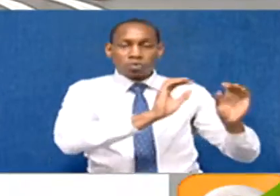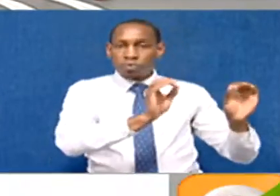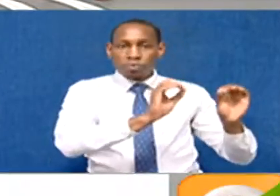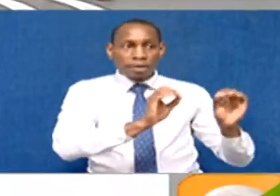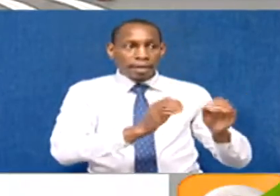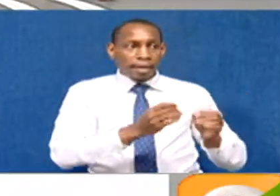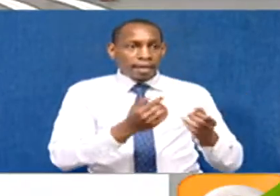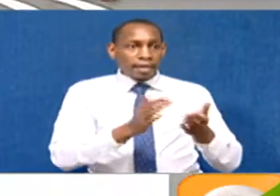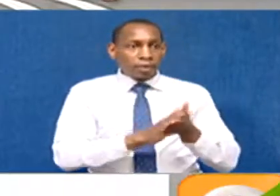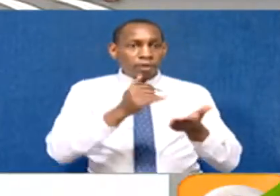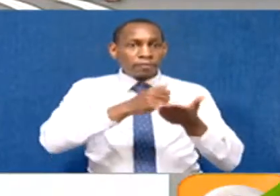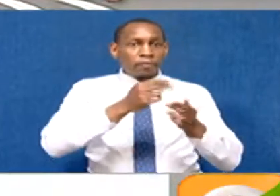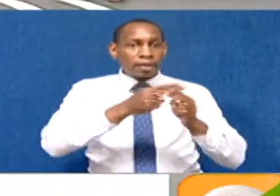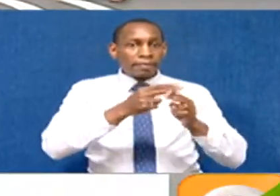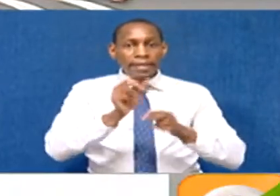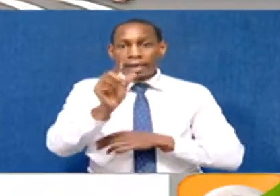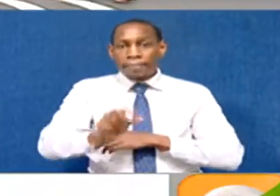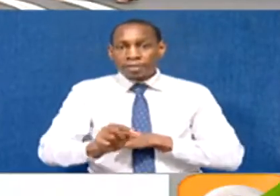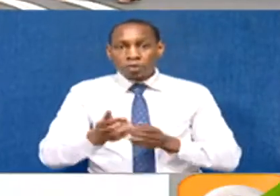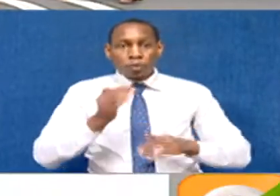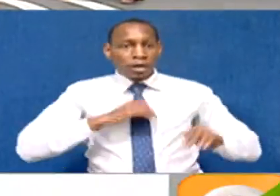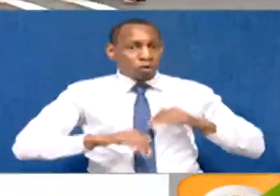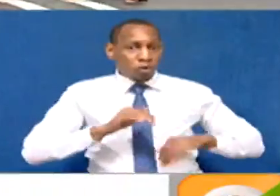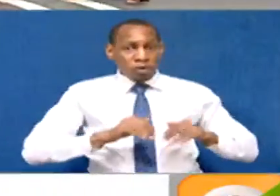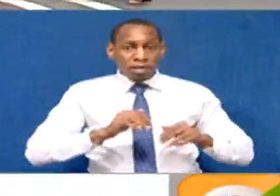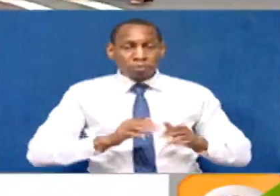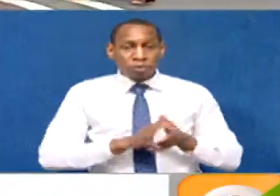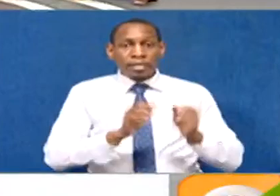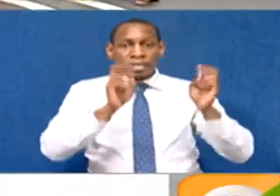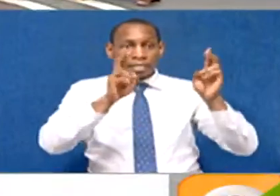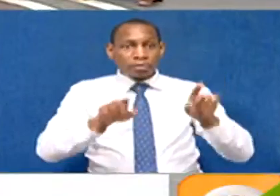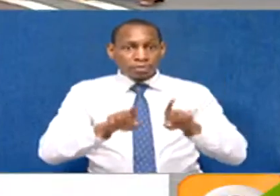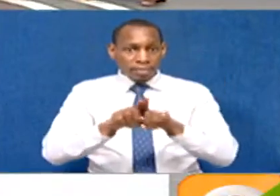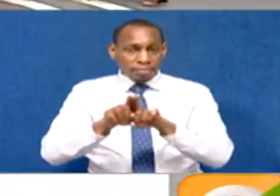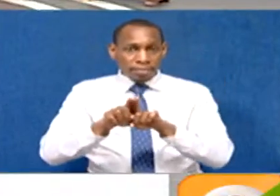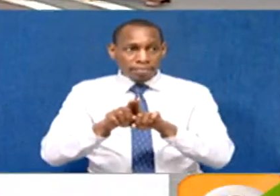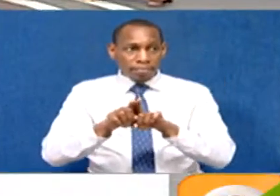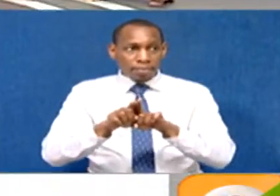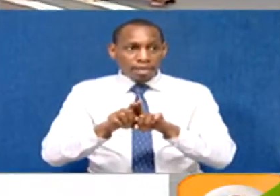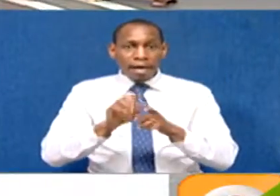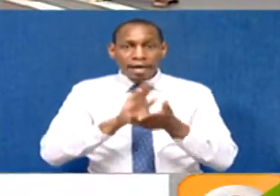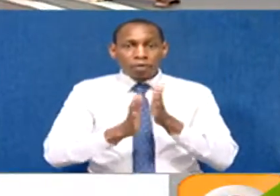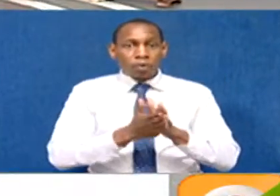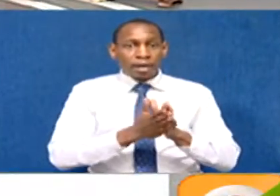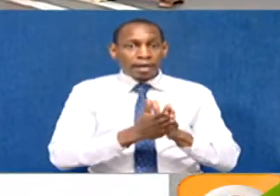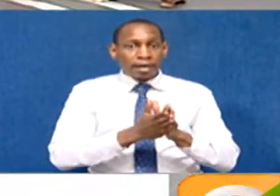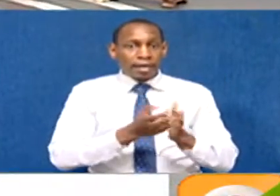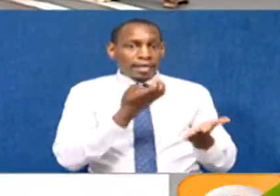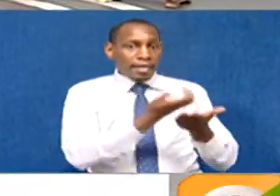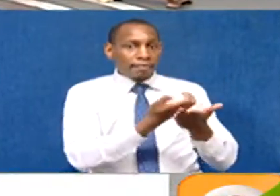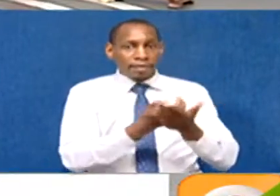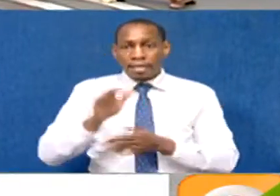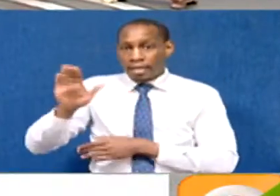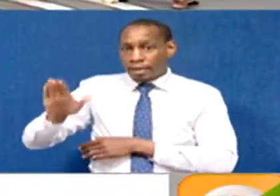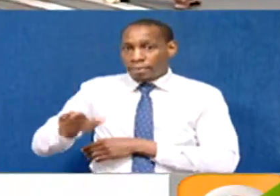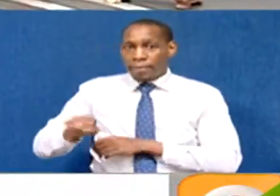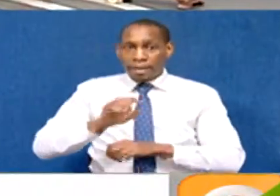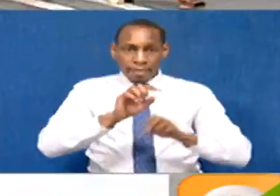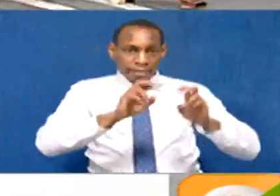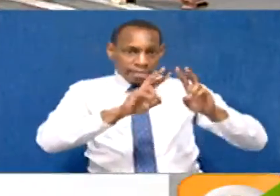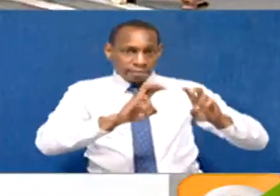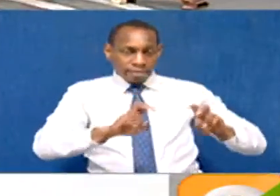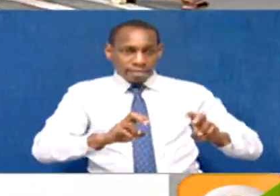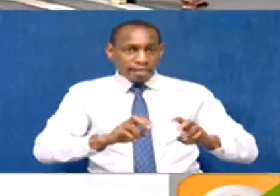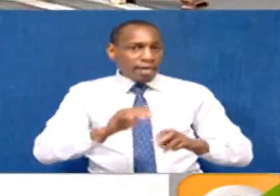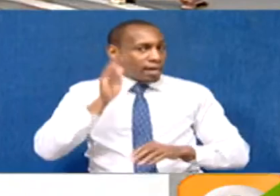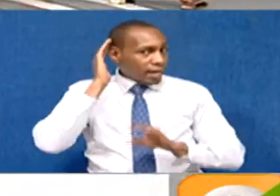No, you know, no. For you to throw someone's name but you in know a corruption KEMSA thing, and that, then there's no proof for it. Wanga. Parliament has investigated KEMSA. I've